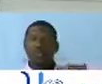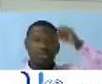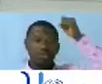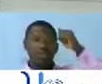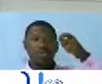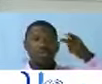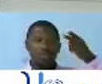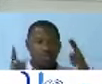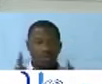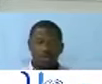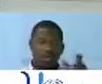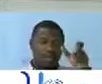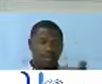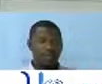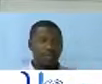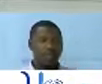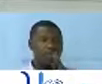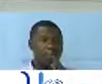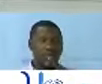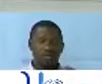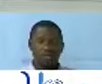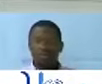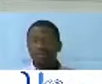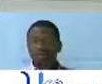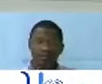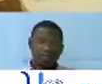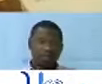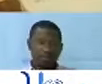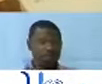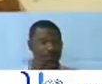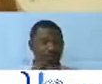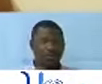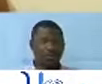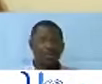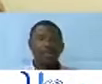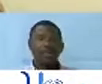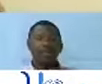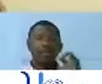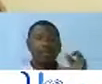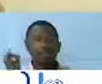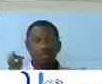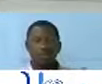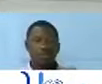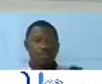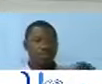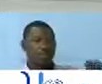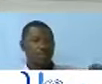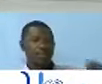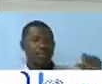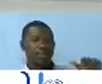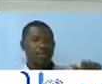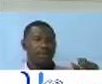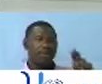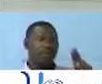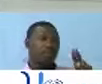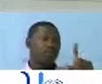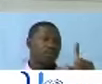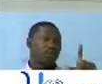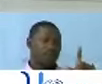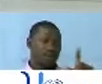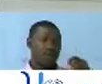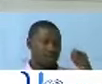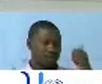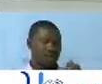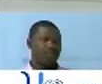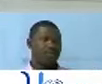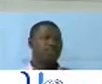was jailed initially by Justice Paul. Tay tamen nak ca njil ben amon nañ ben kelifa lawyer go